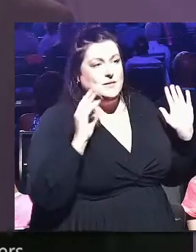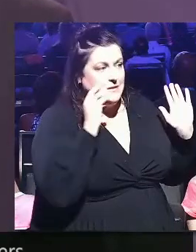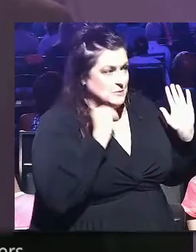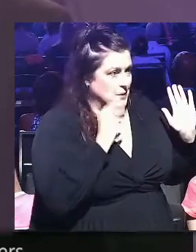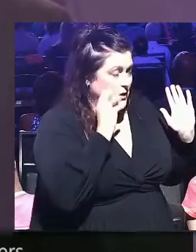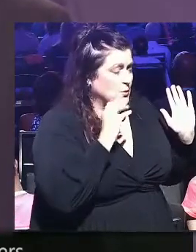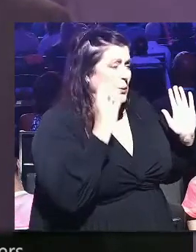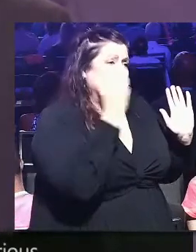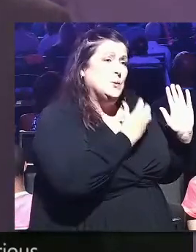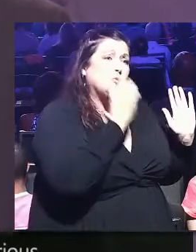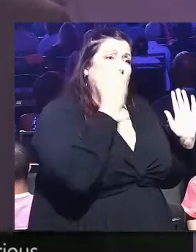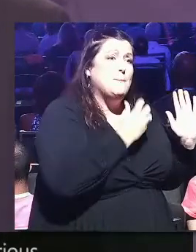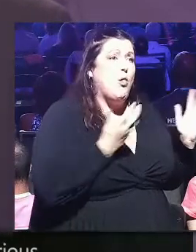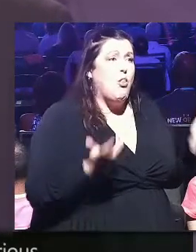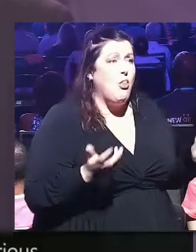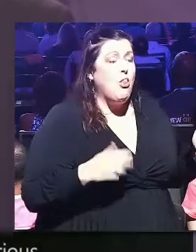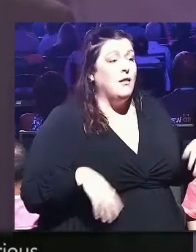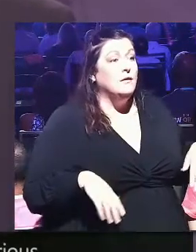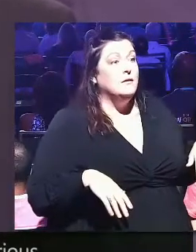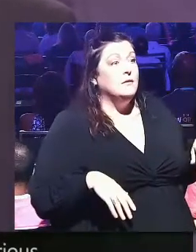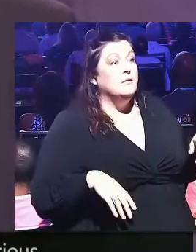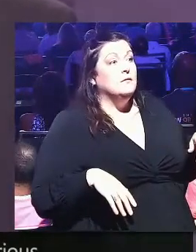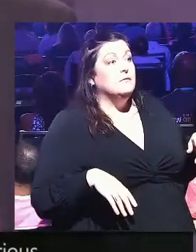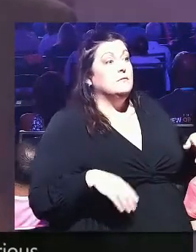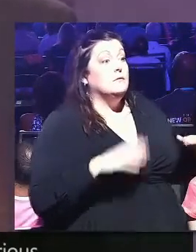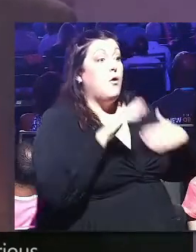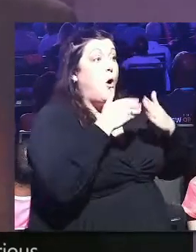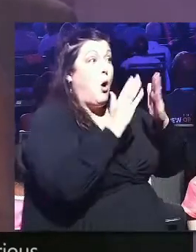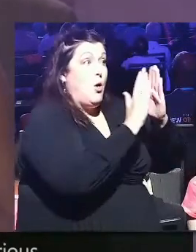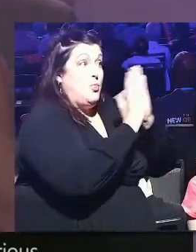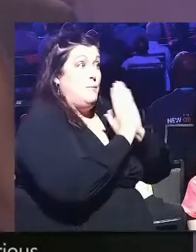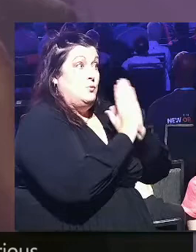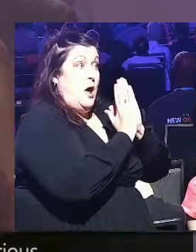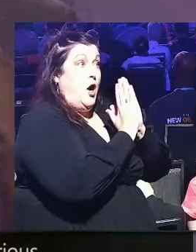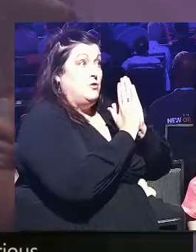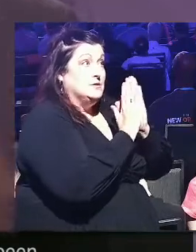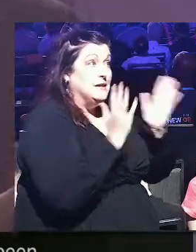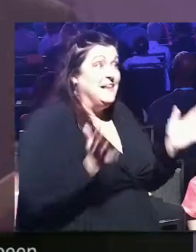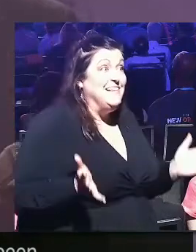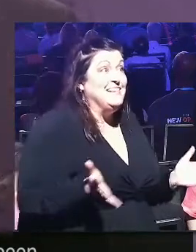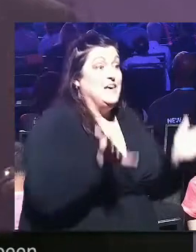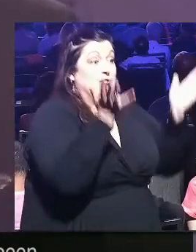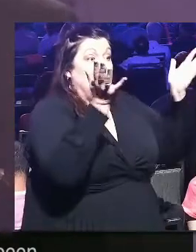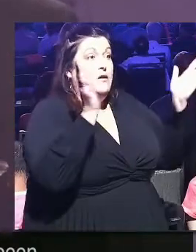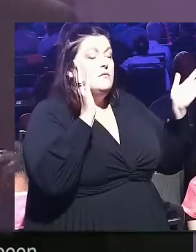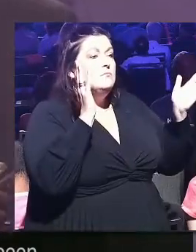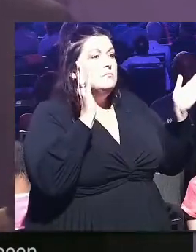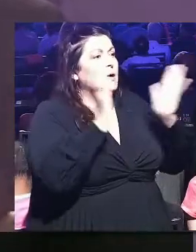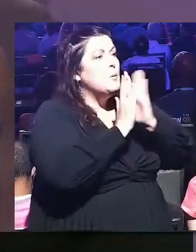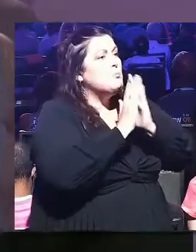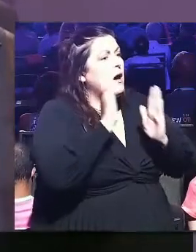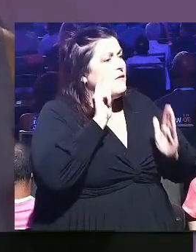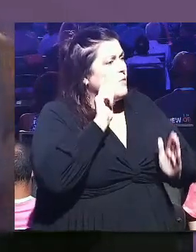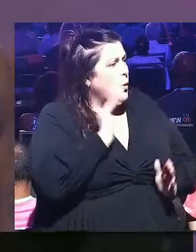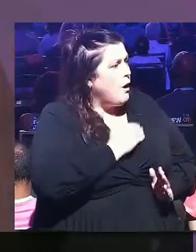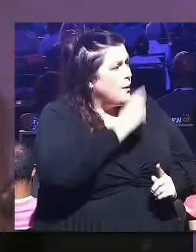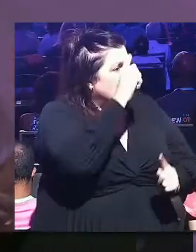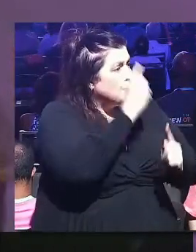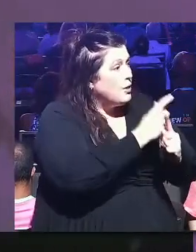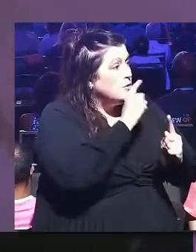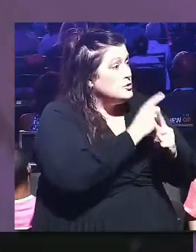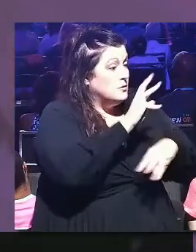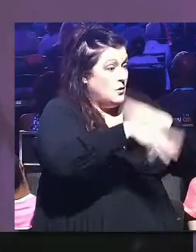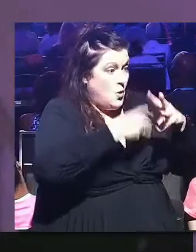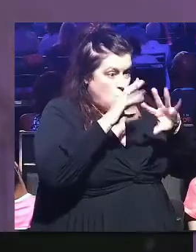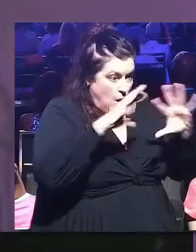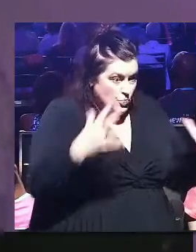so incredible. And all the prayers lifted up for all of our brothers and sisters around the